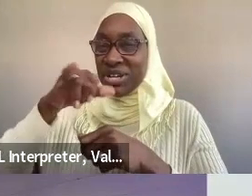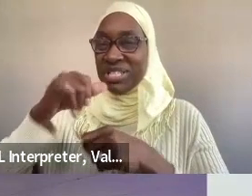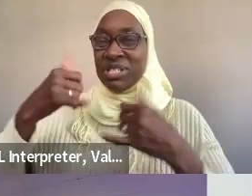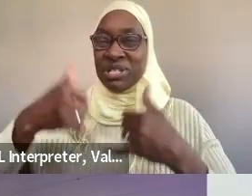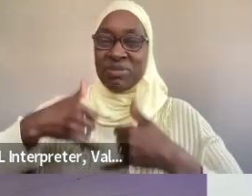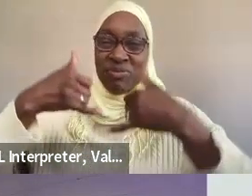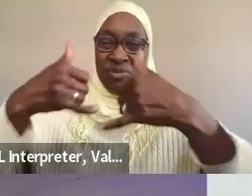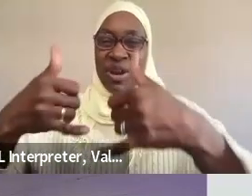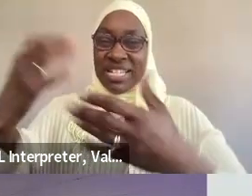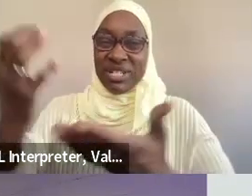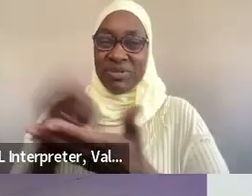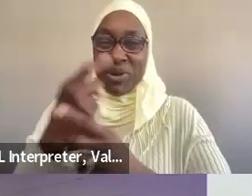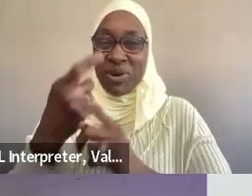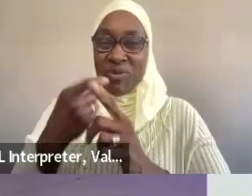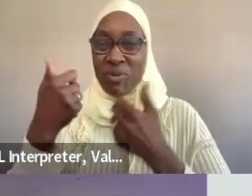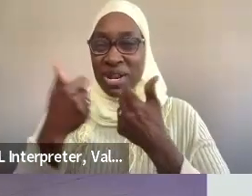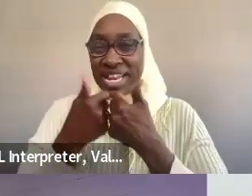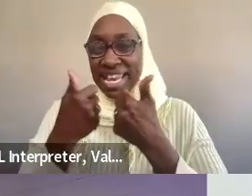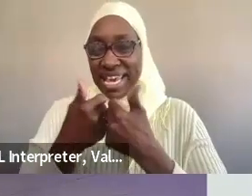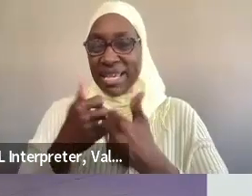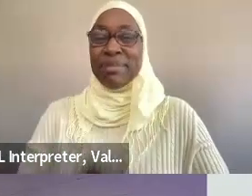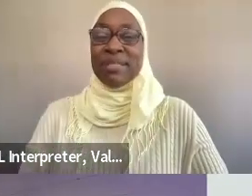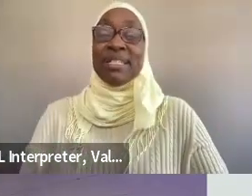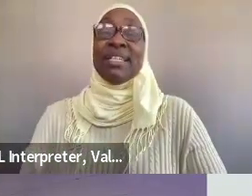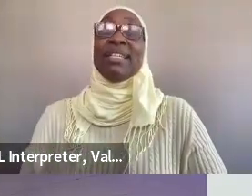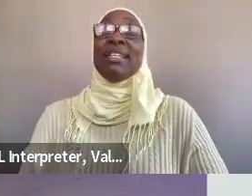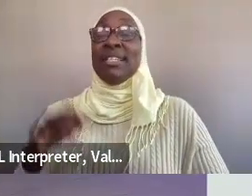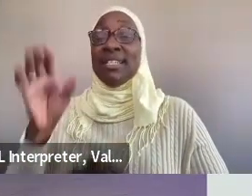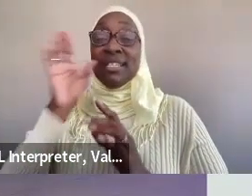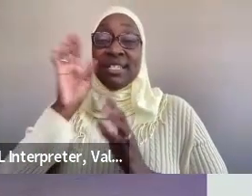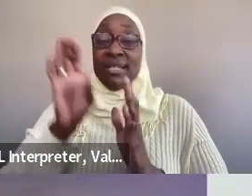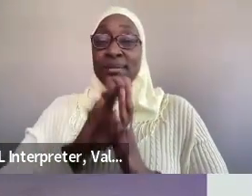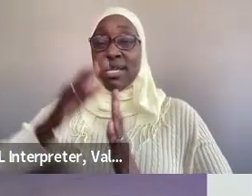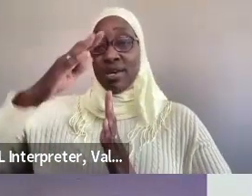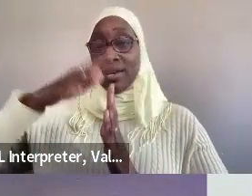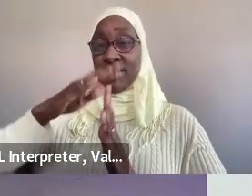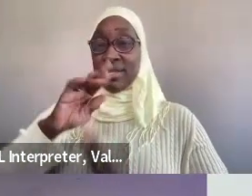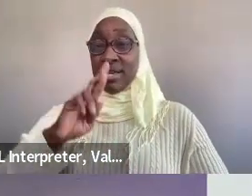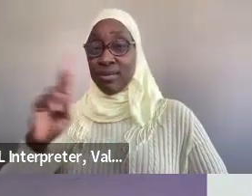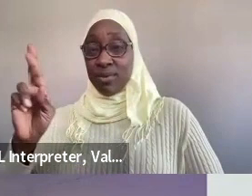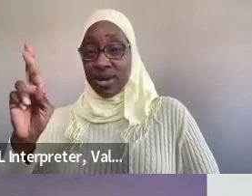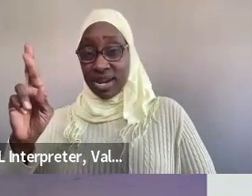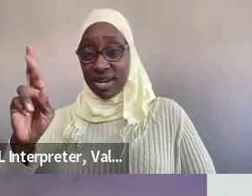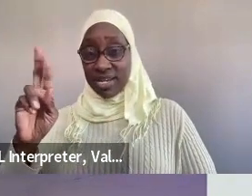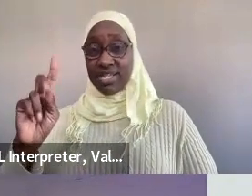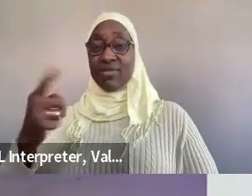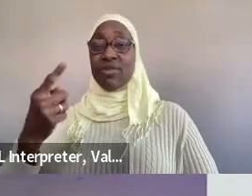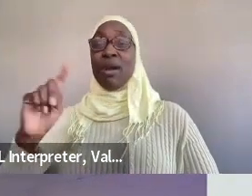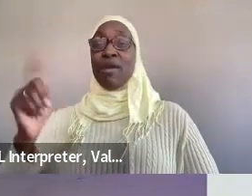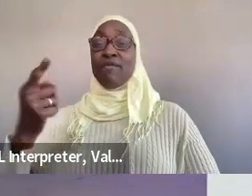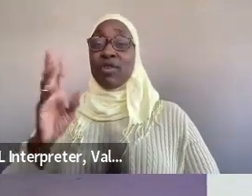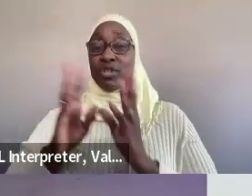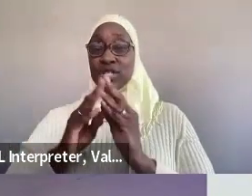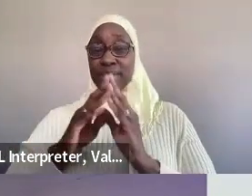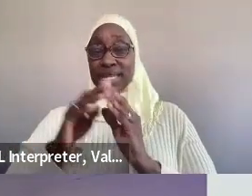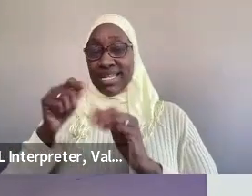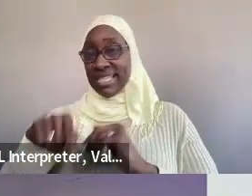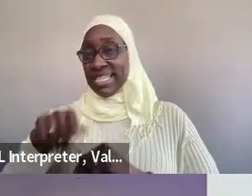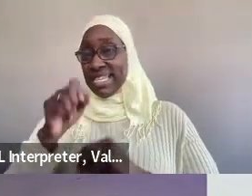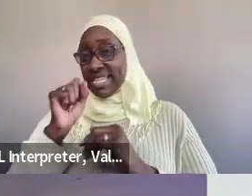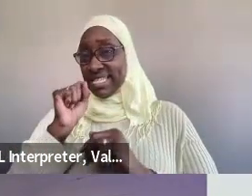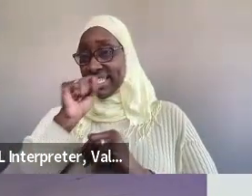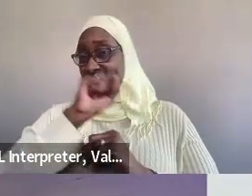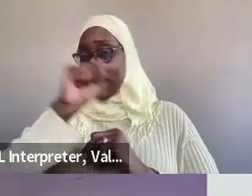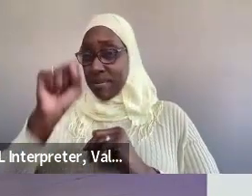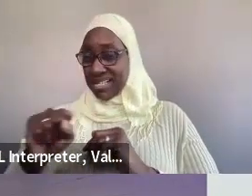were playing. The picture in the top right is from one of our first meetings of the semester. I want to say maybe last semester